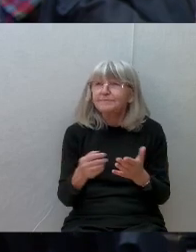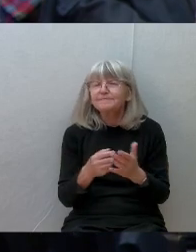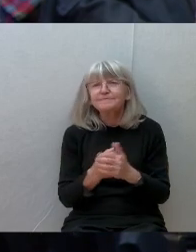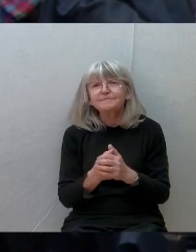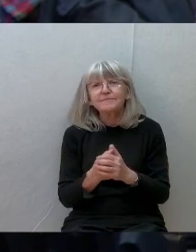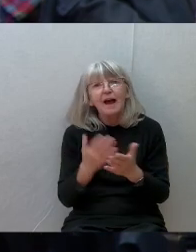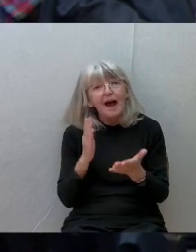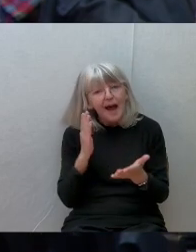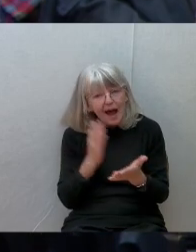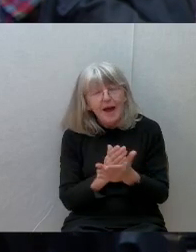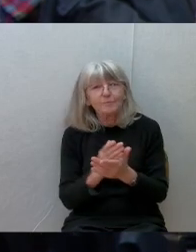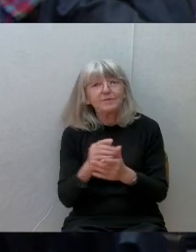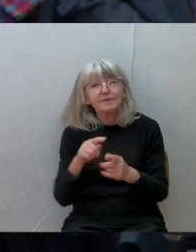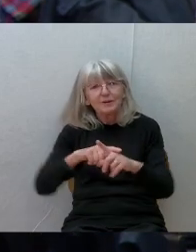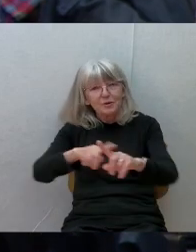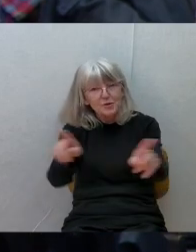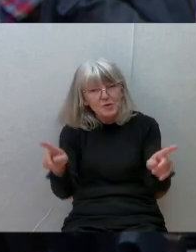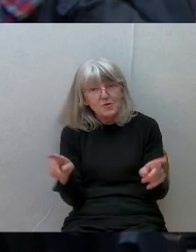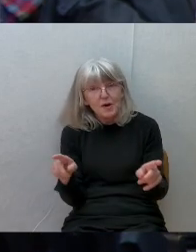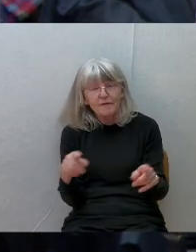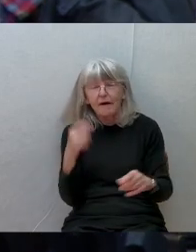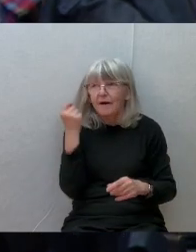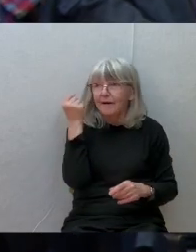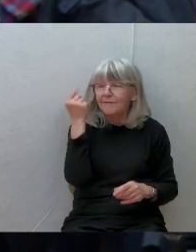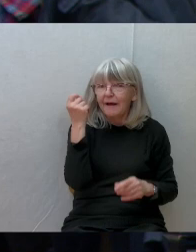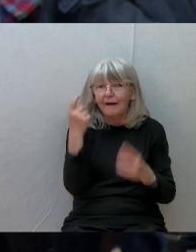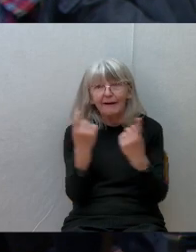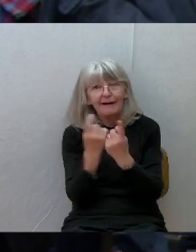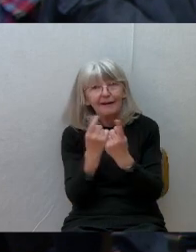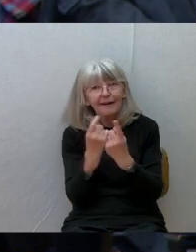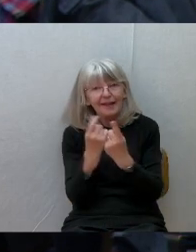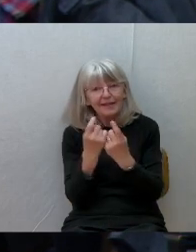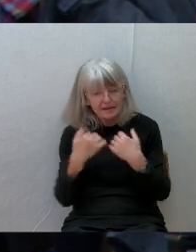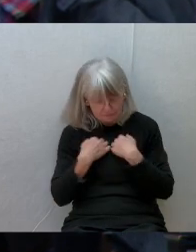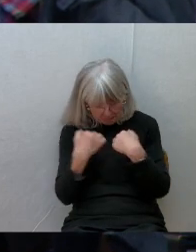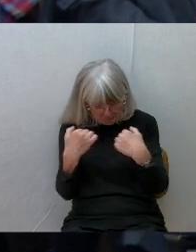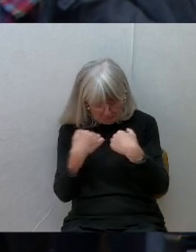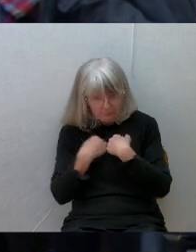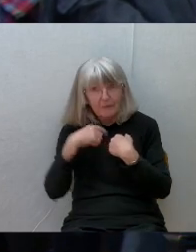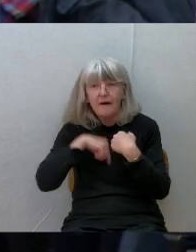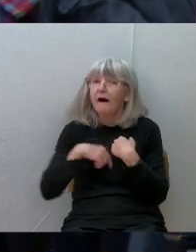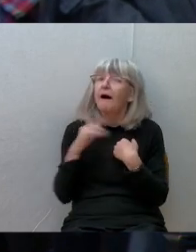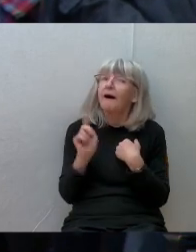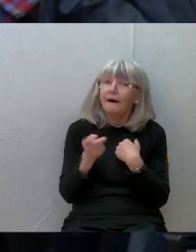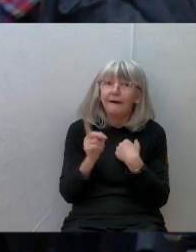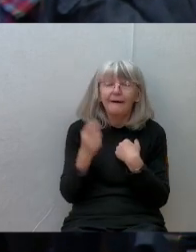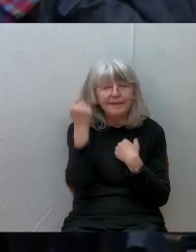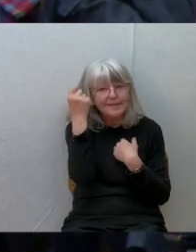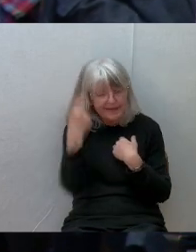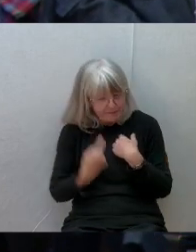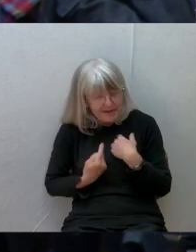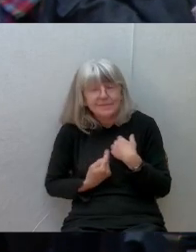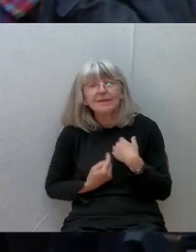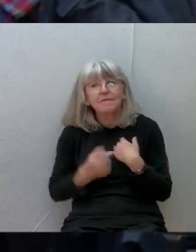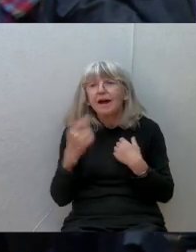you've certainly found out more about yourself. It's my most sincere hope that your time at this university,